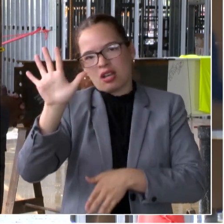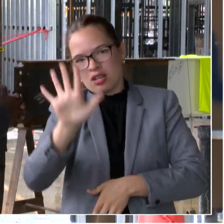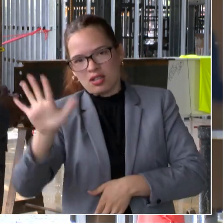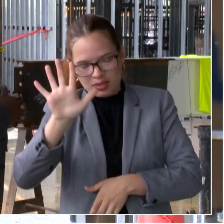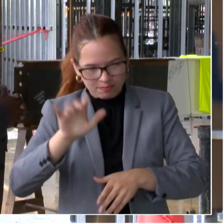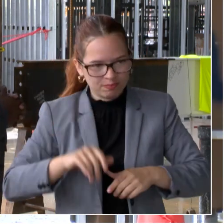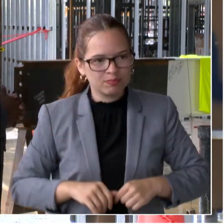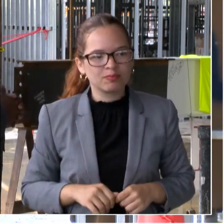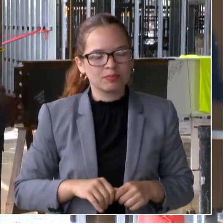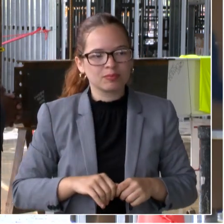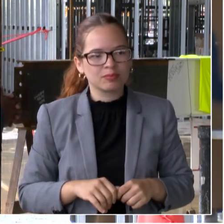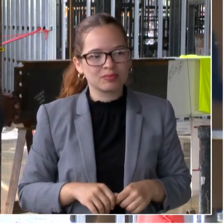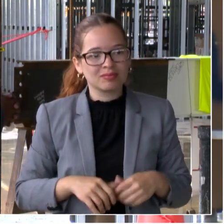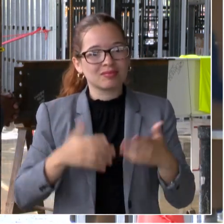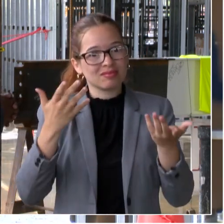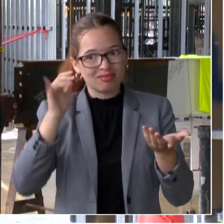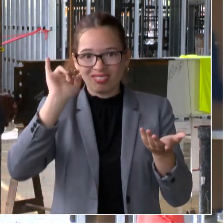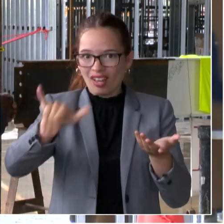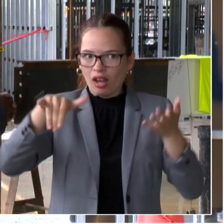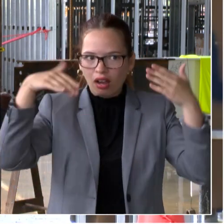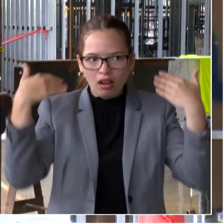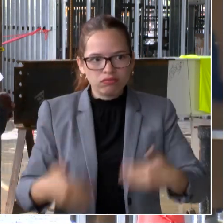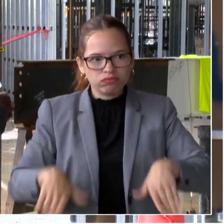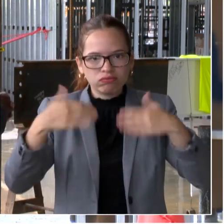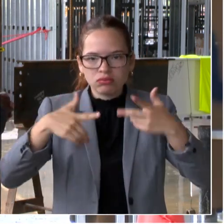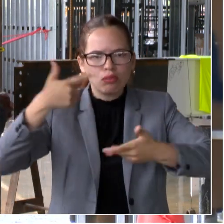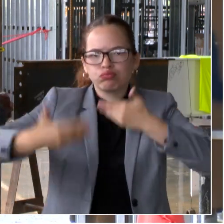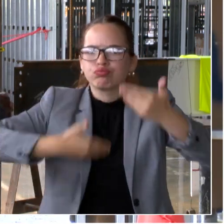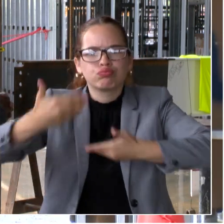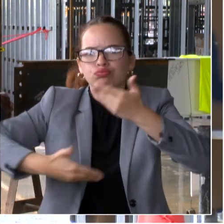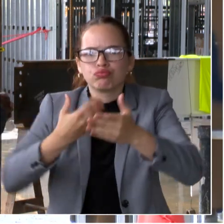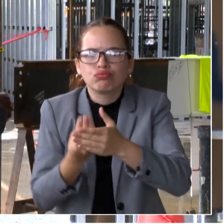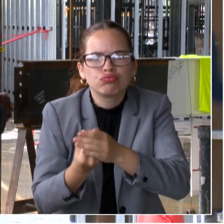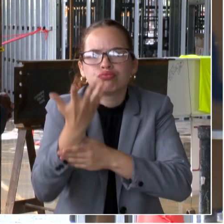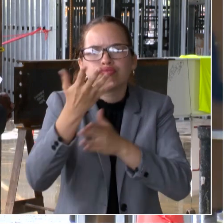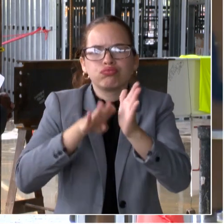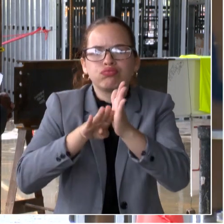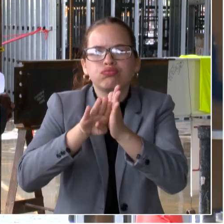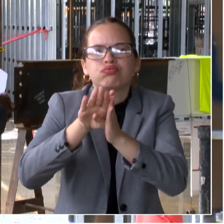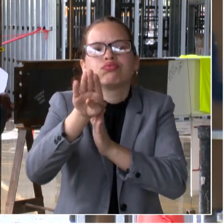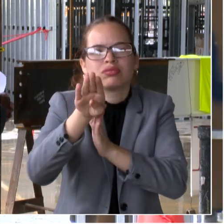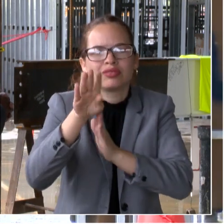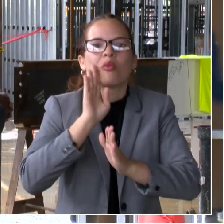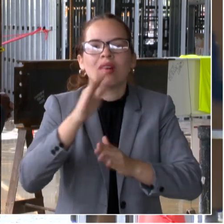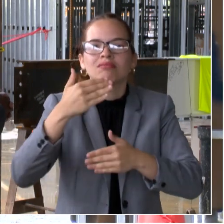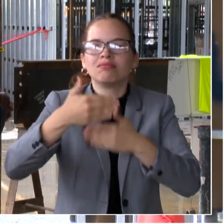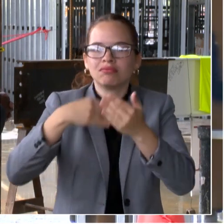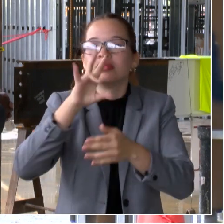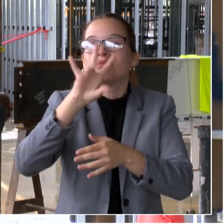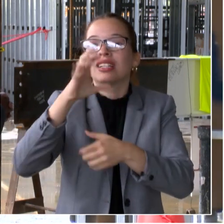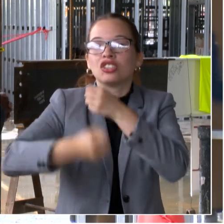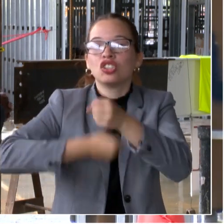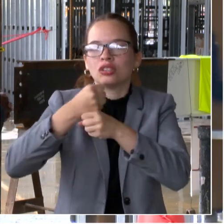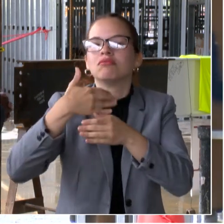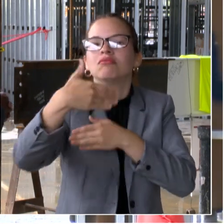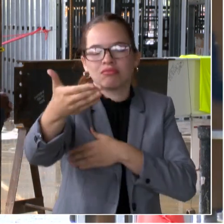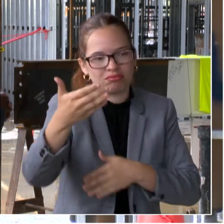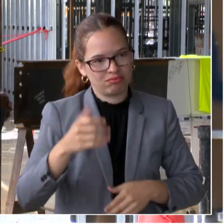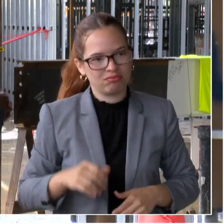$75 million investment in our healthcare infrastructure east of the river. And that